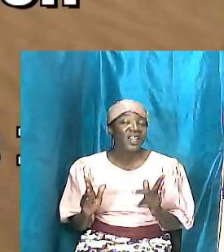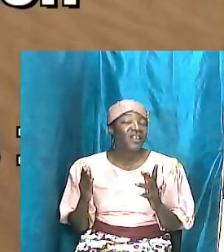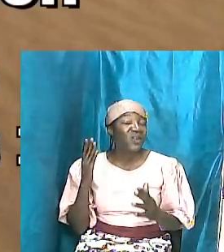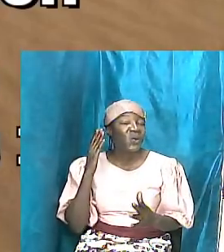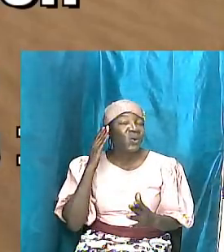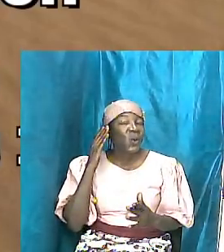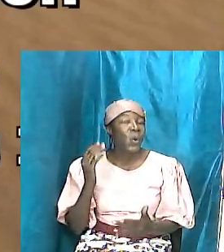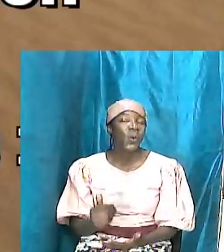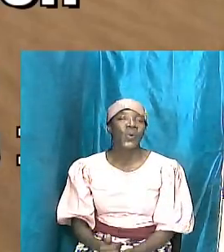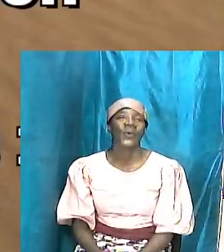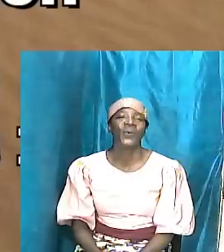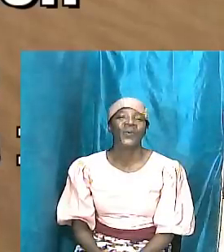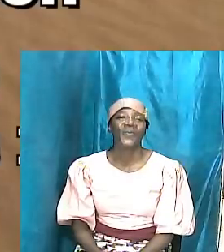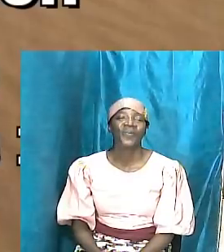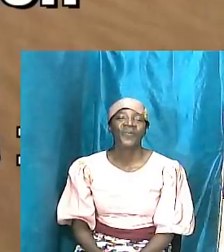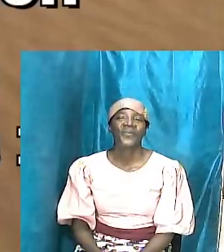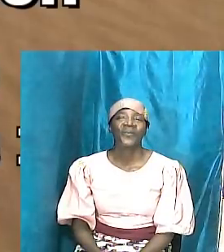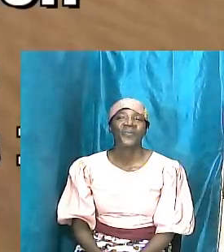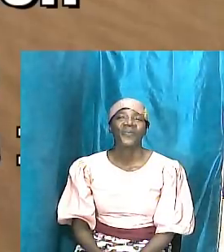that